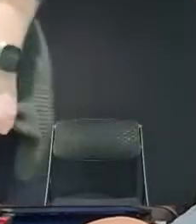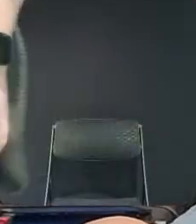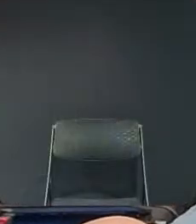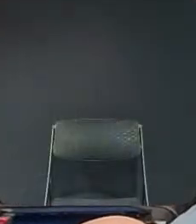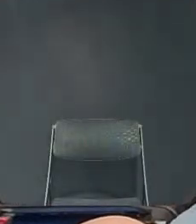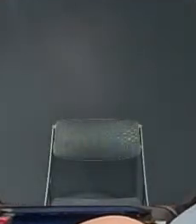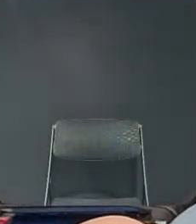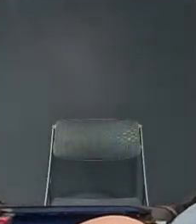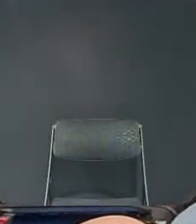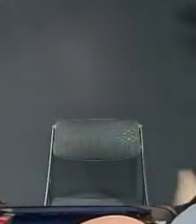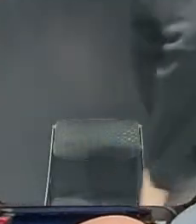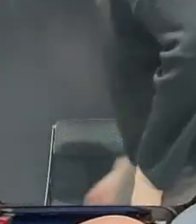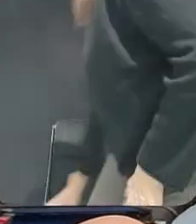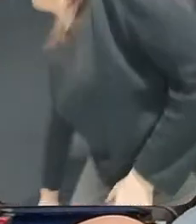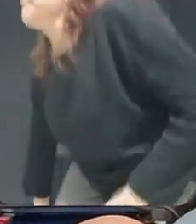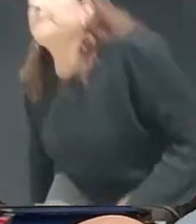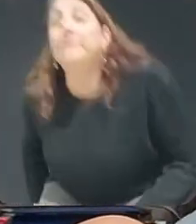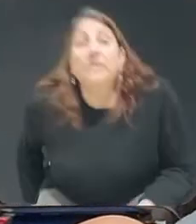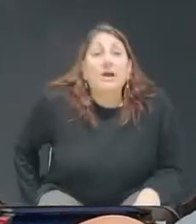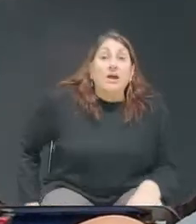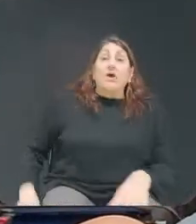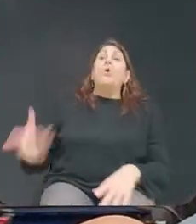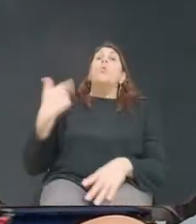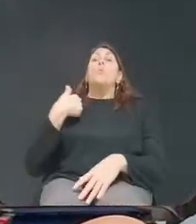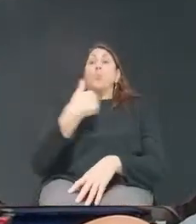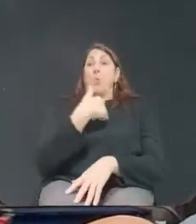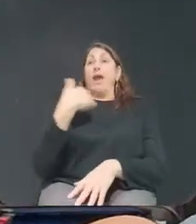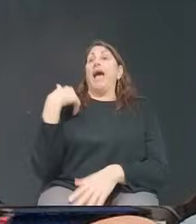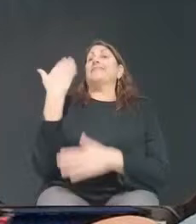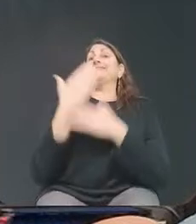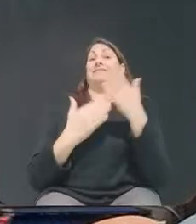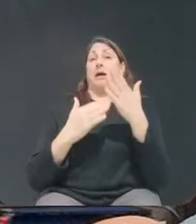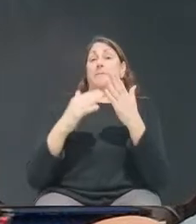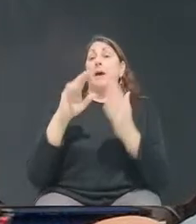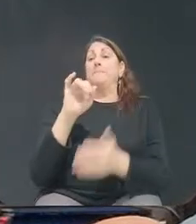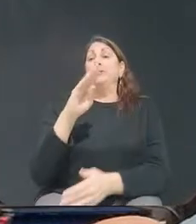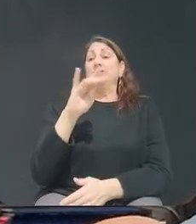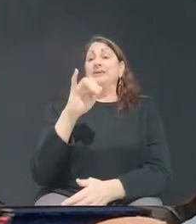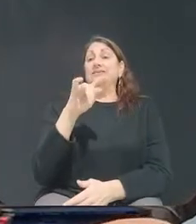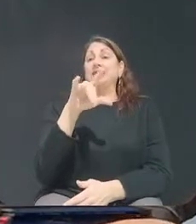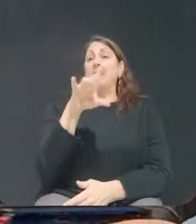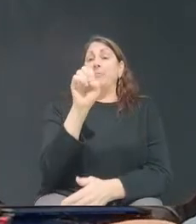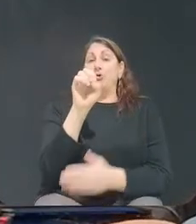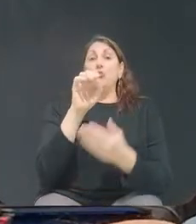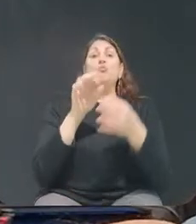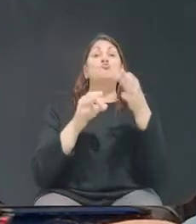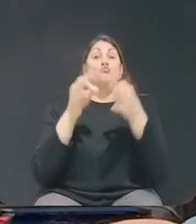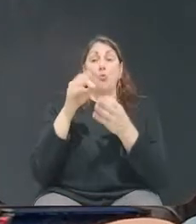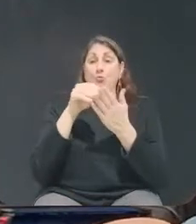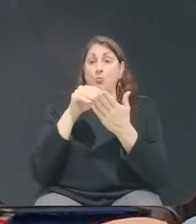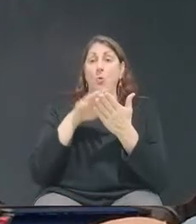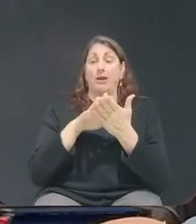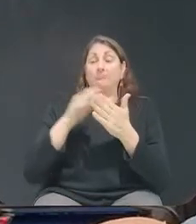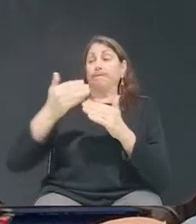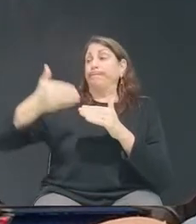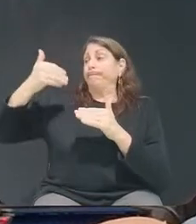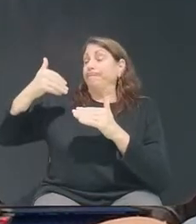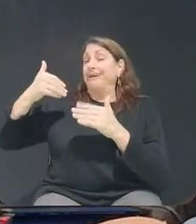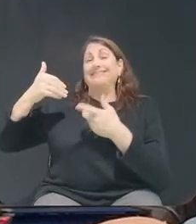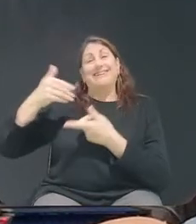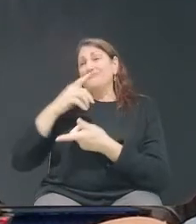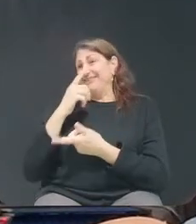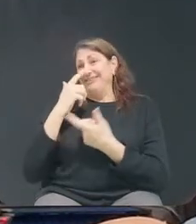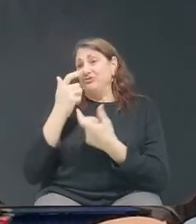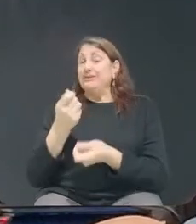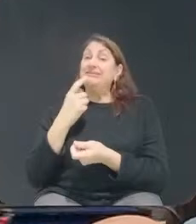We have some municipal court records going way back. They're not super interesting. They sort of, you know, this person